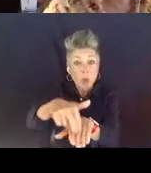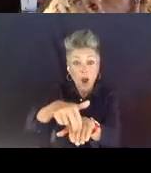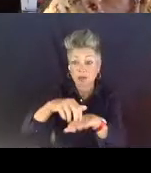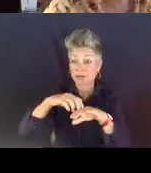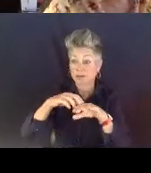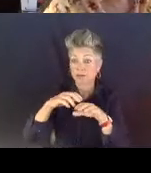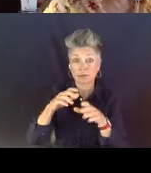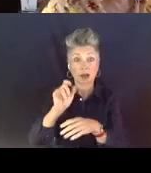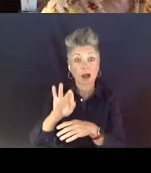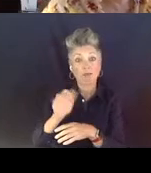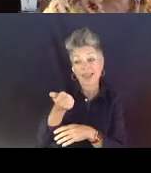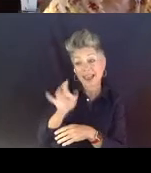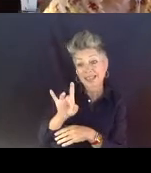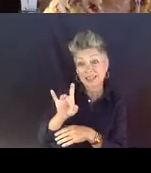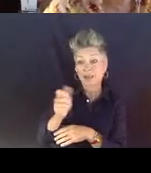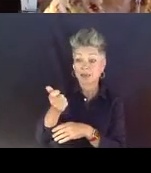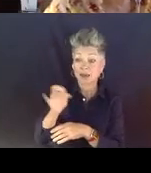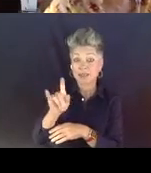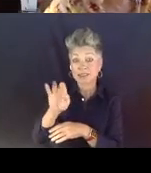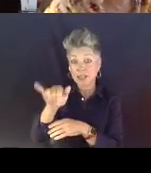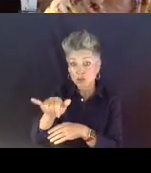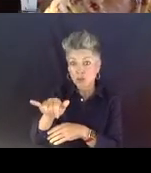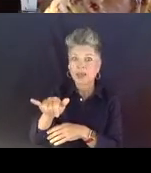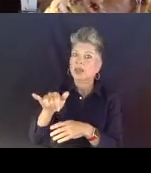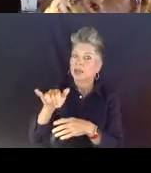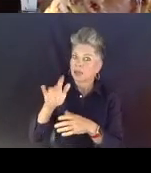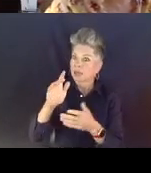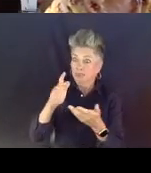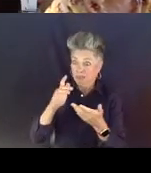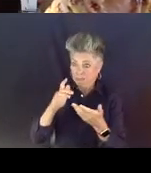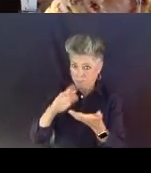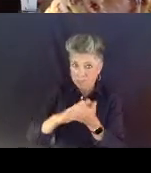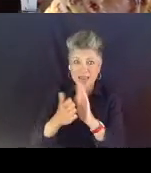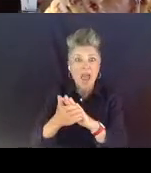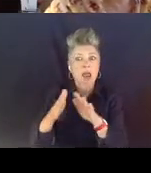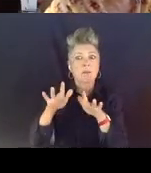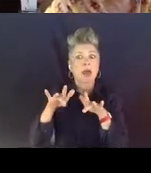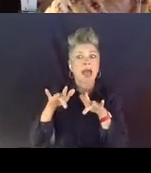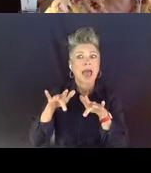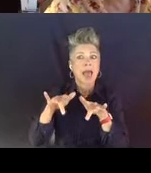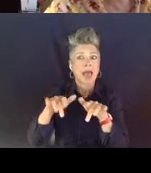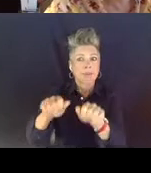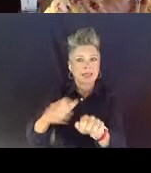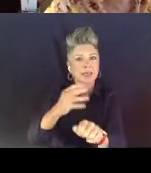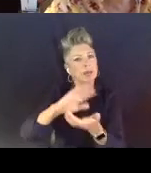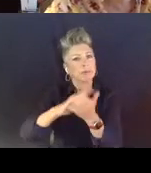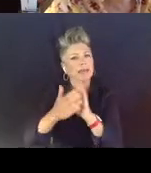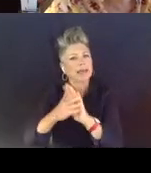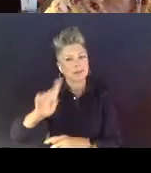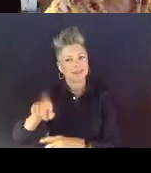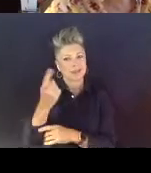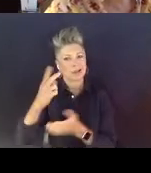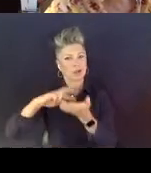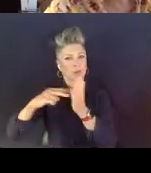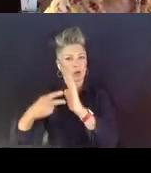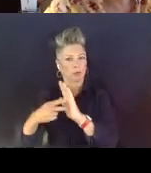20th century US cities progressively emptied and became single-purpose spaces in the late 20th